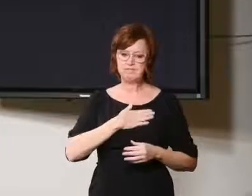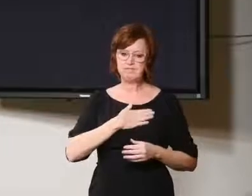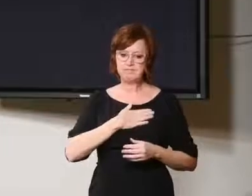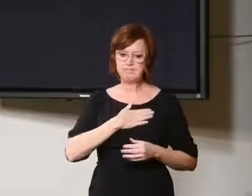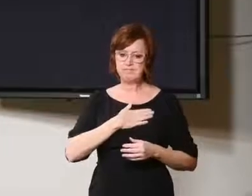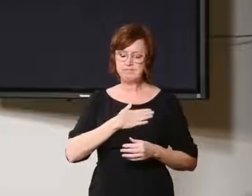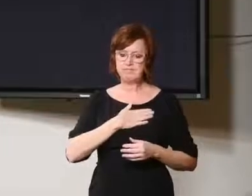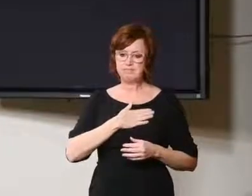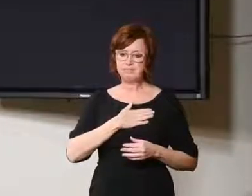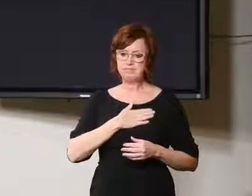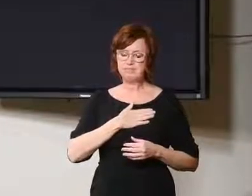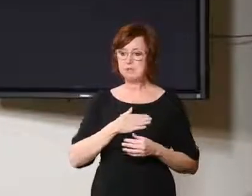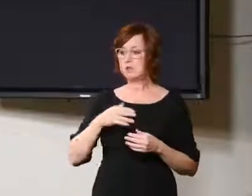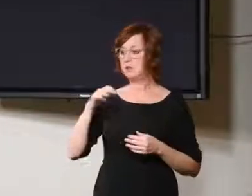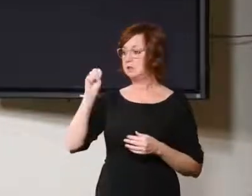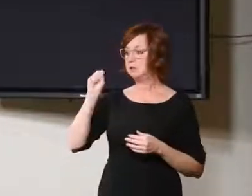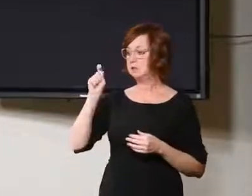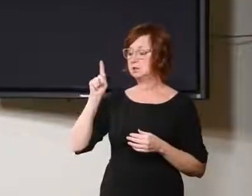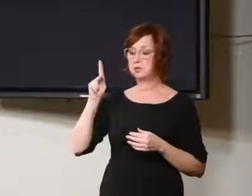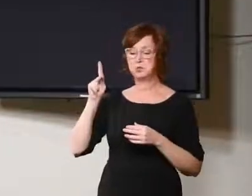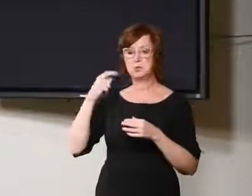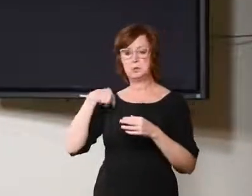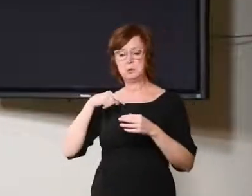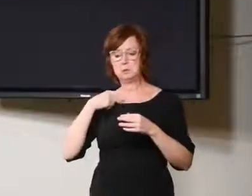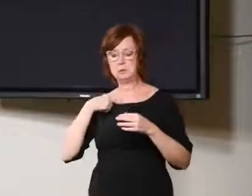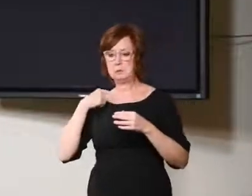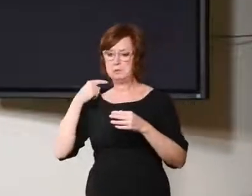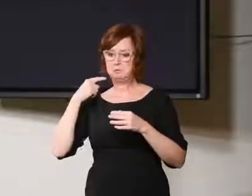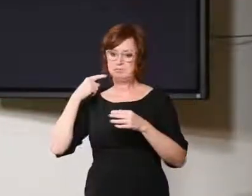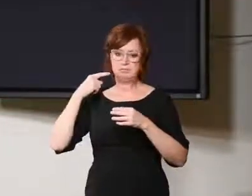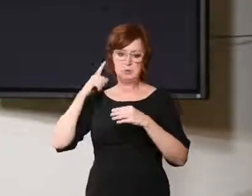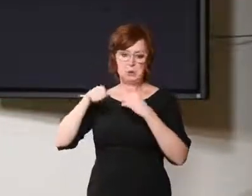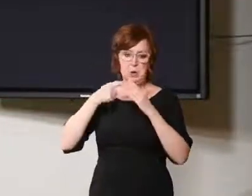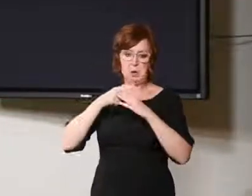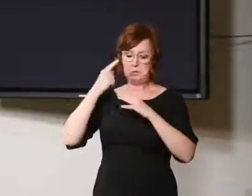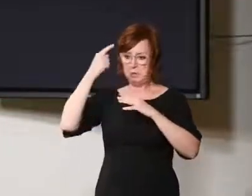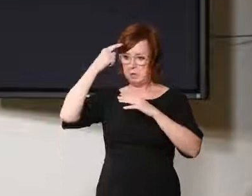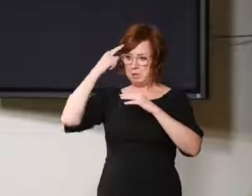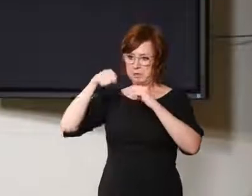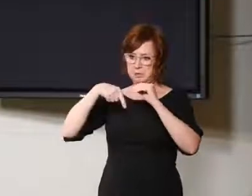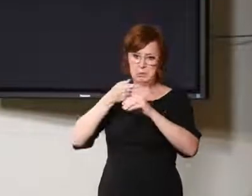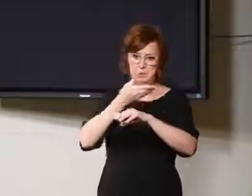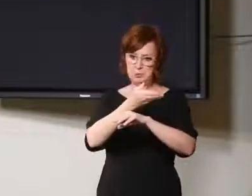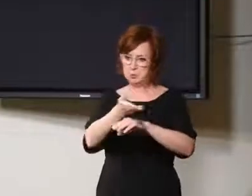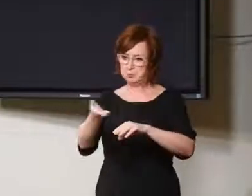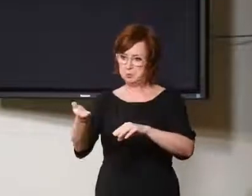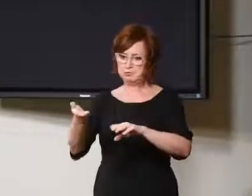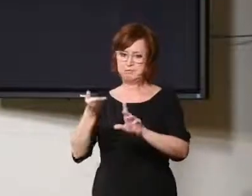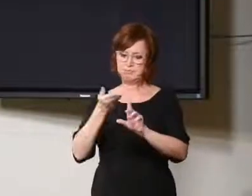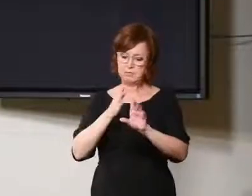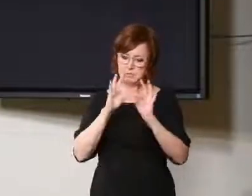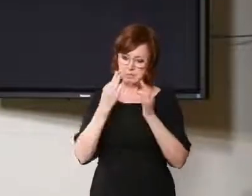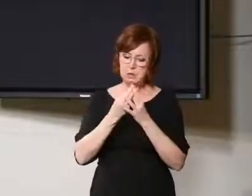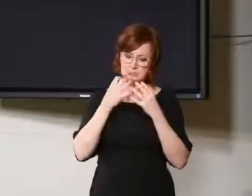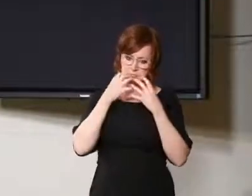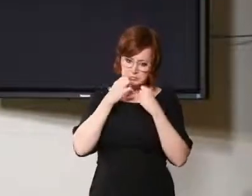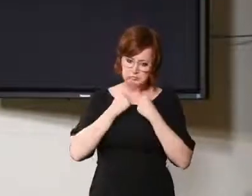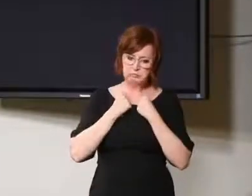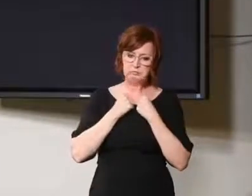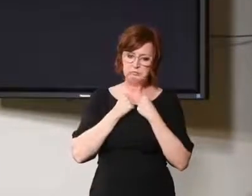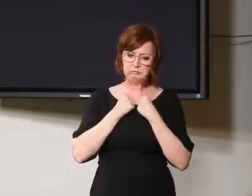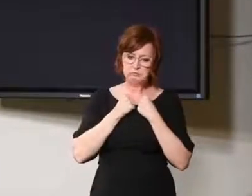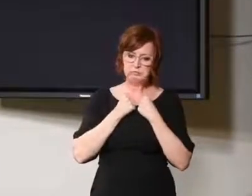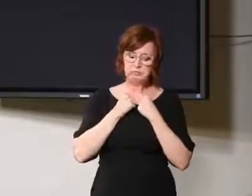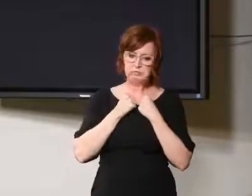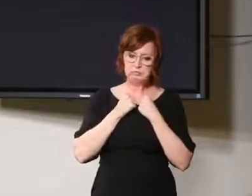Saskatchewan's hearts and thoughts are with you at this time. 2 weeks ago today, I declared a state of